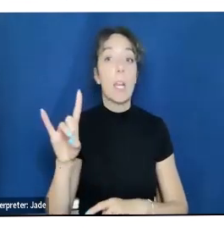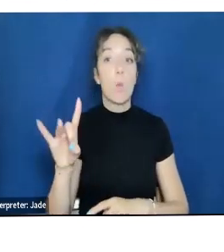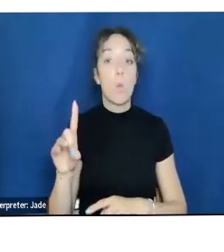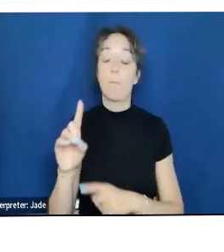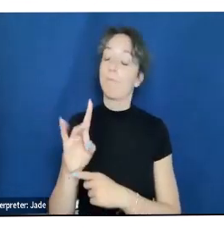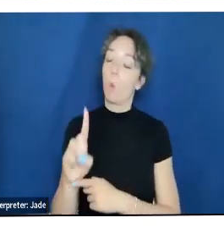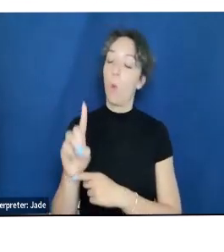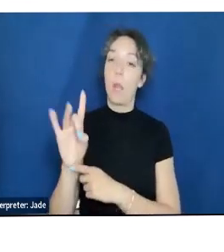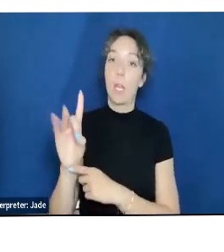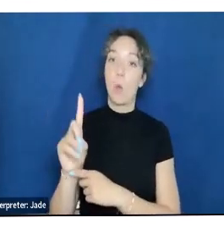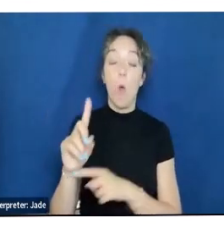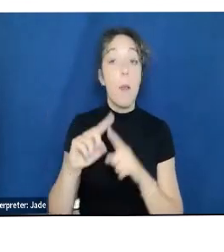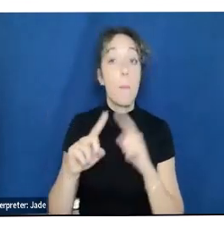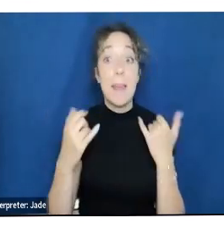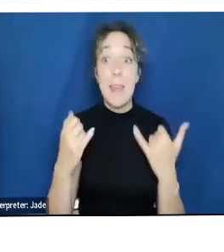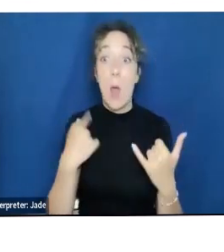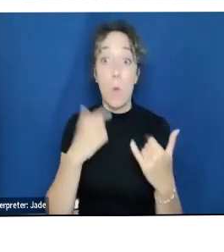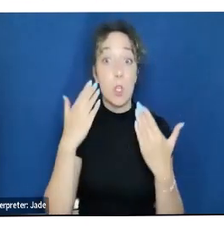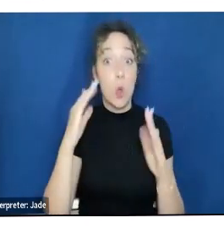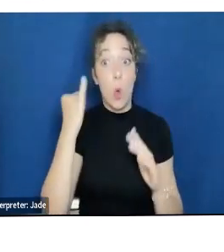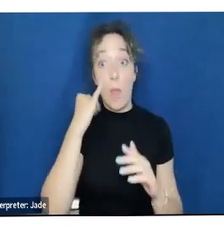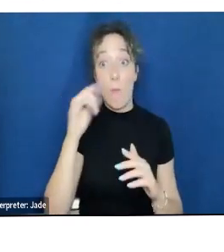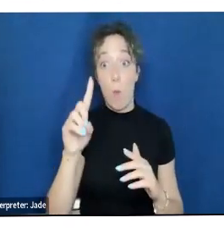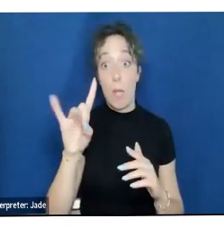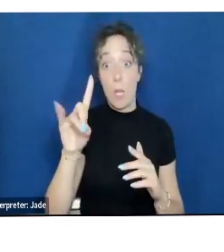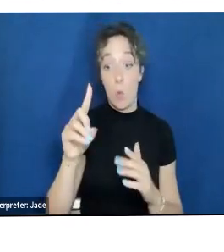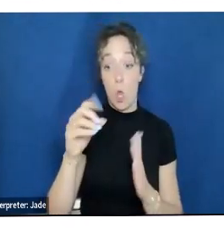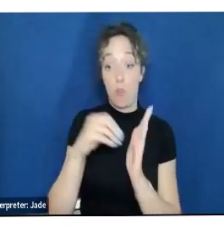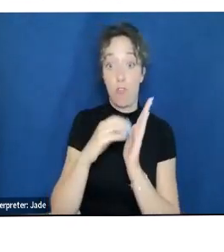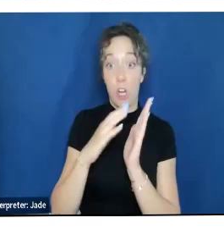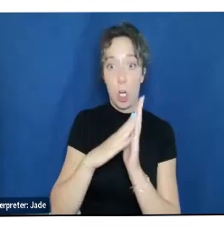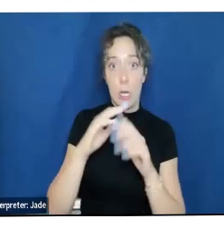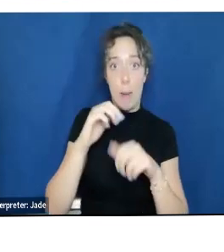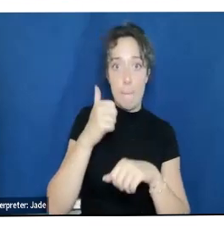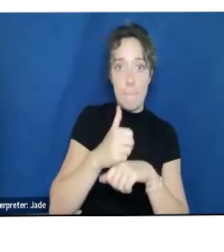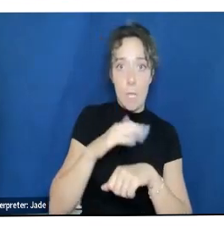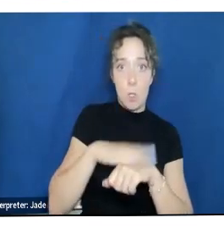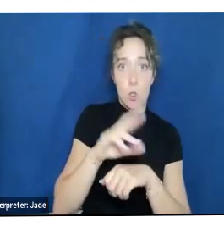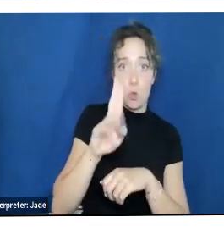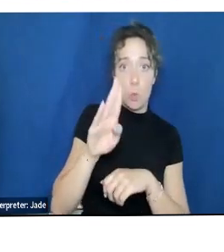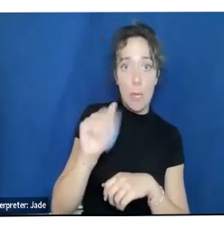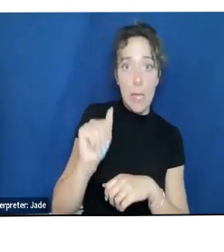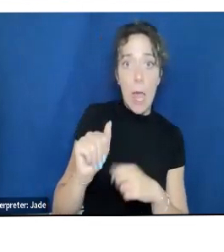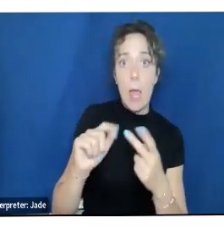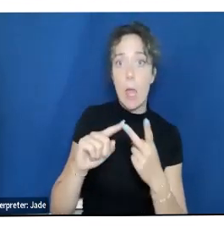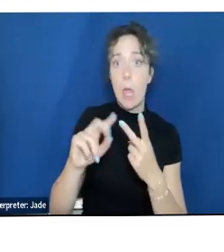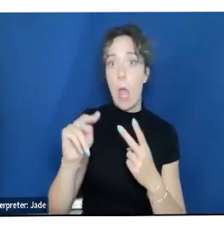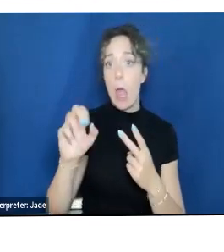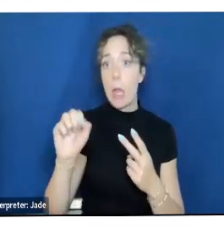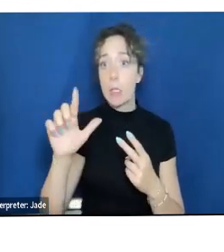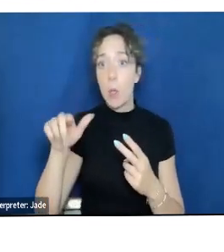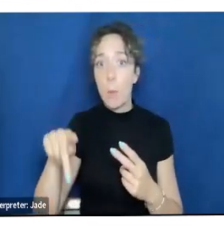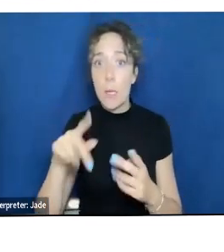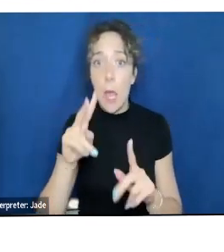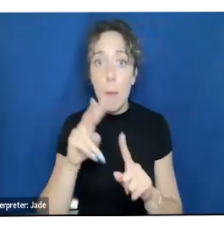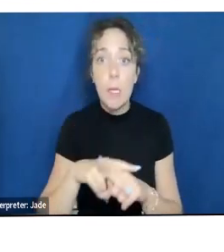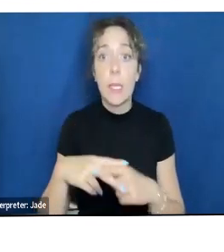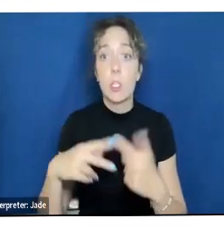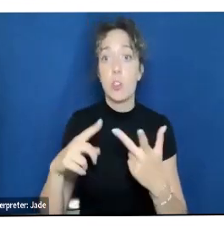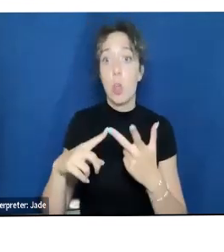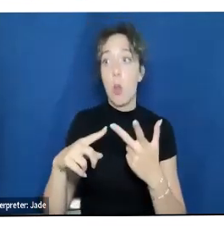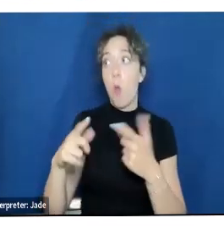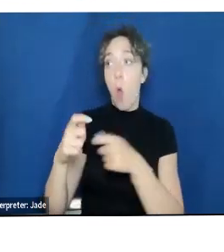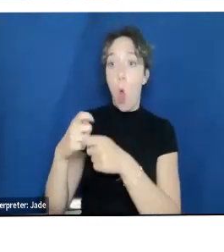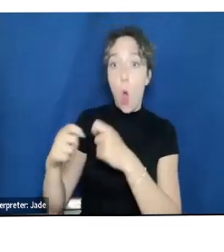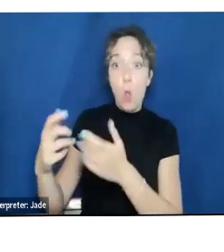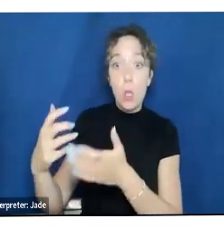don't know if a 181 record is based on a UBA, an SLP application, or alt income form. So we